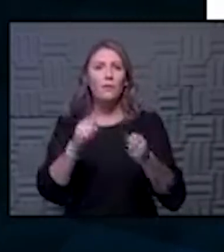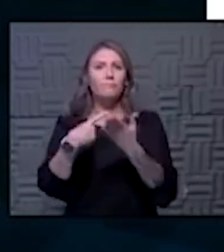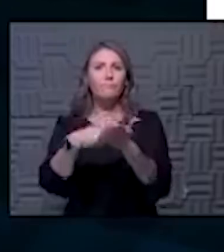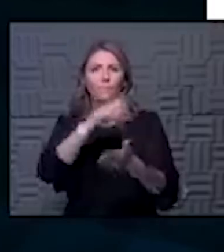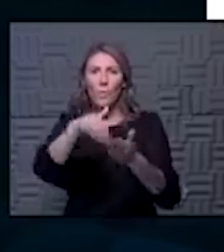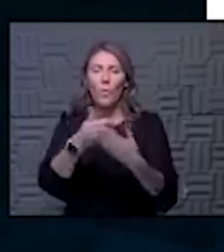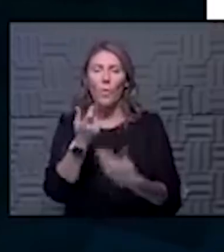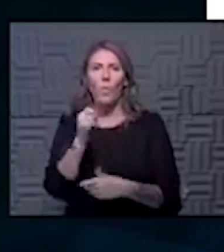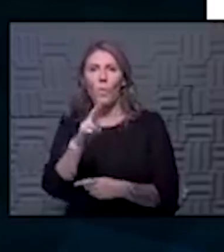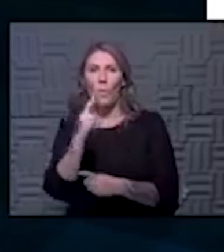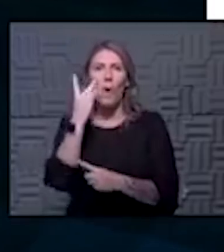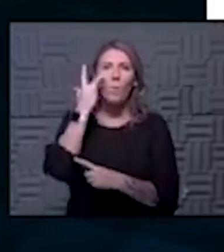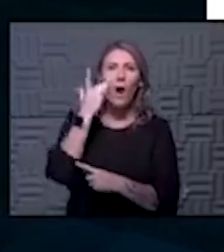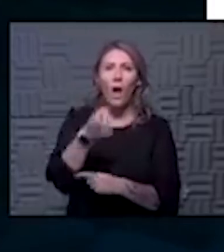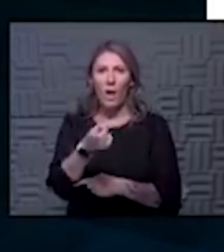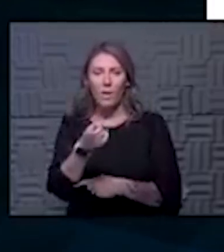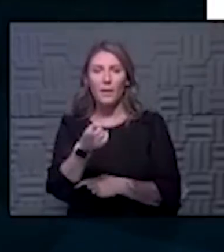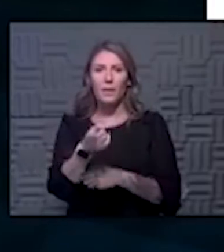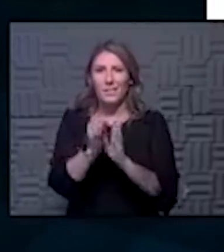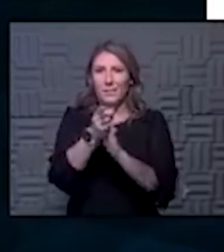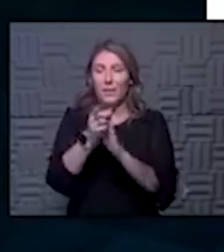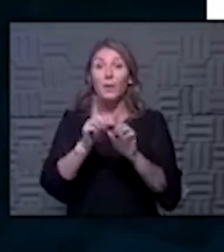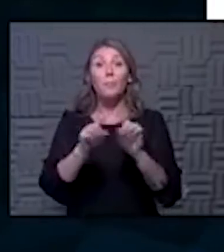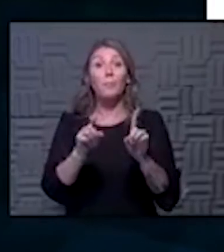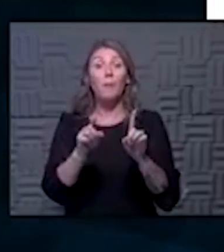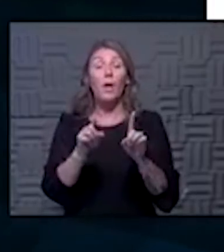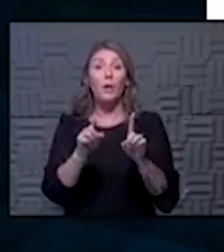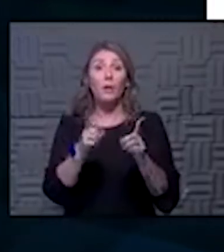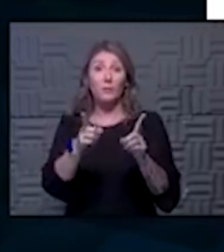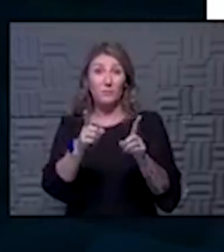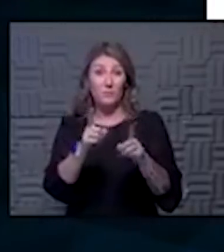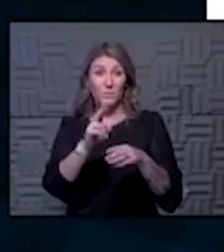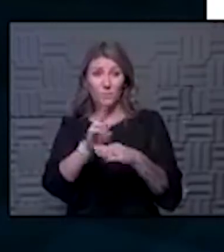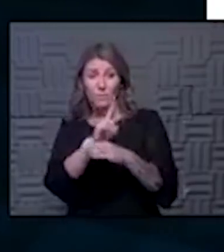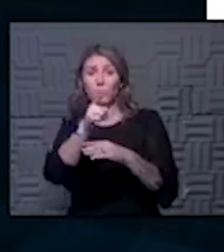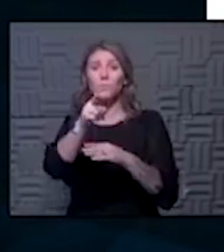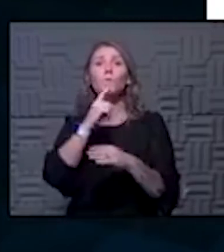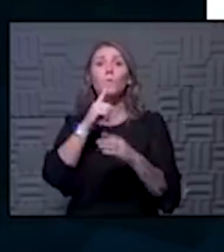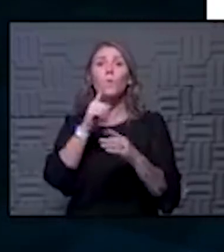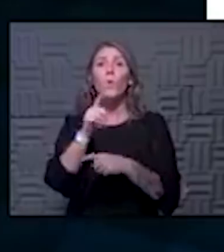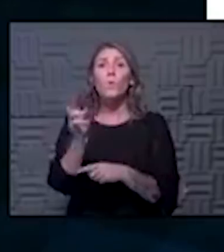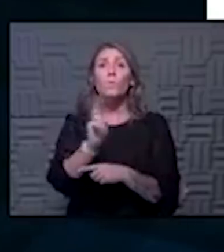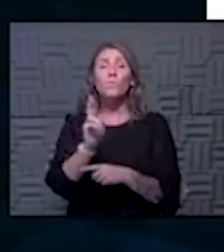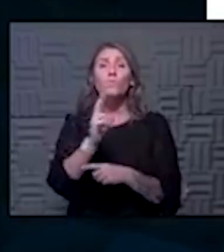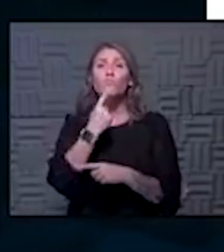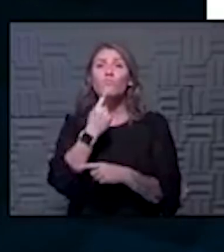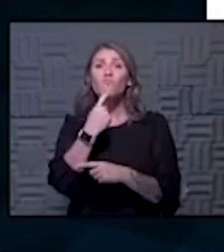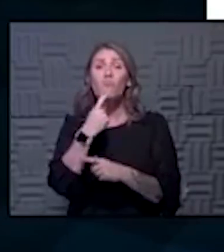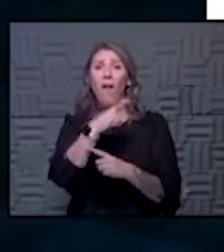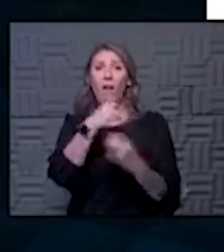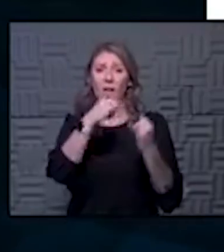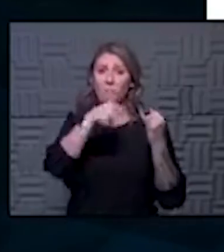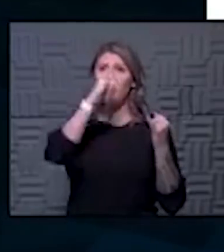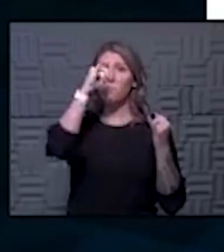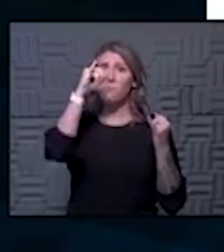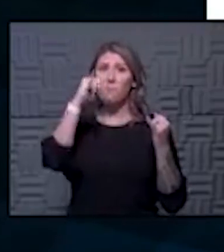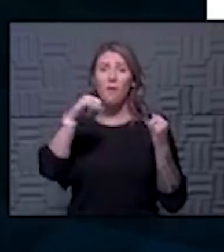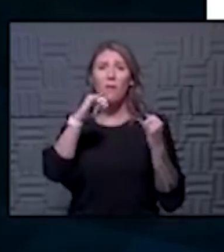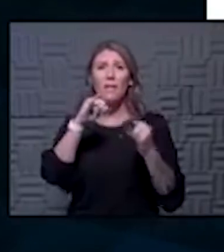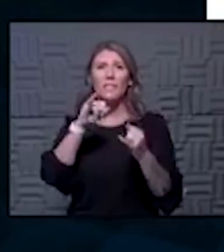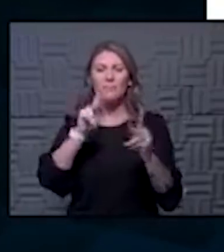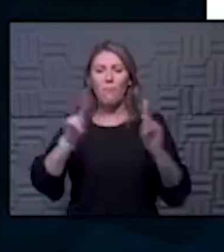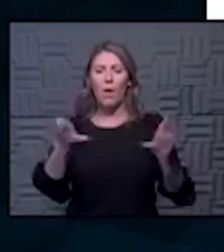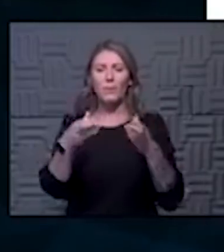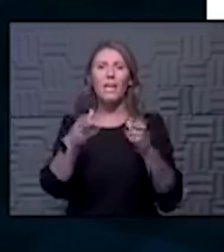or why they're all here in just a second. But for reference, the red line on the left-hand side is the same number of population-adjusted